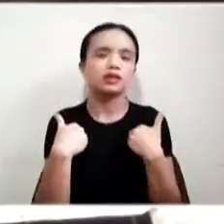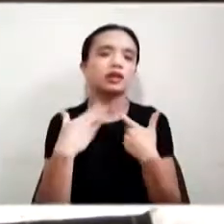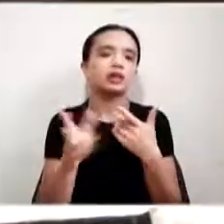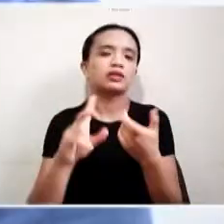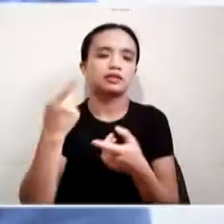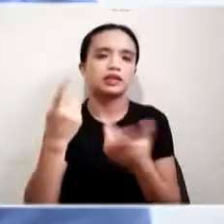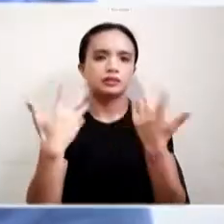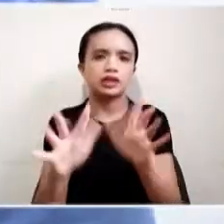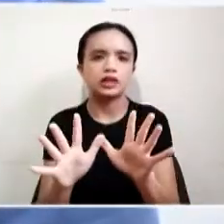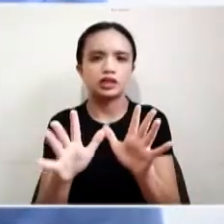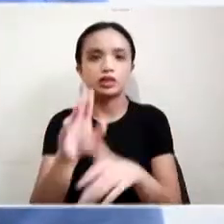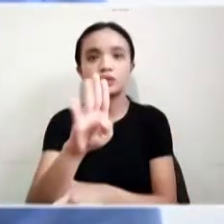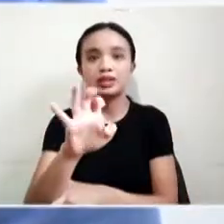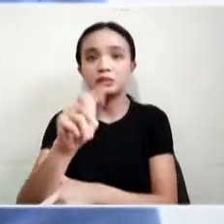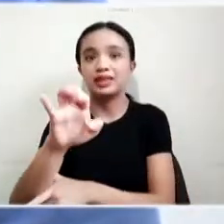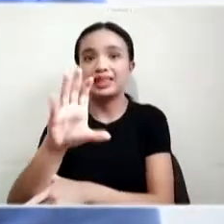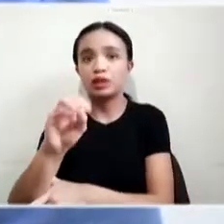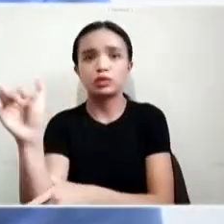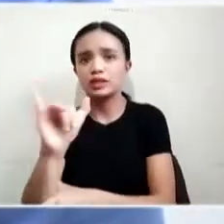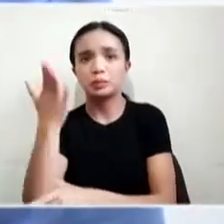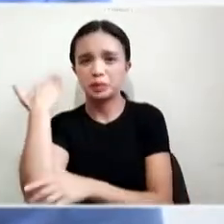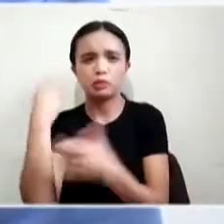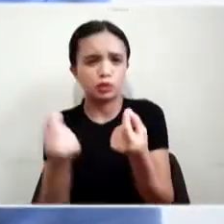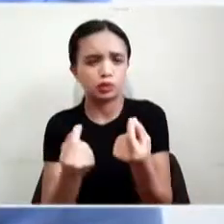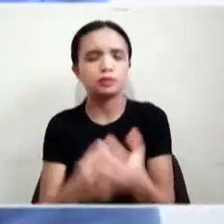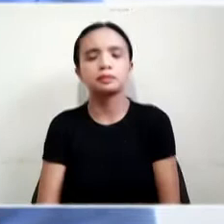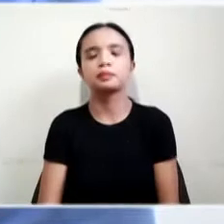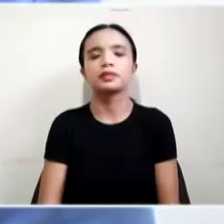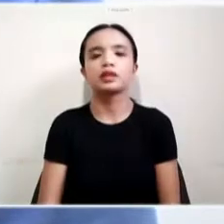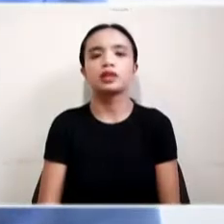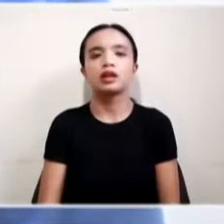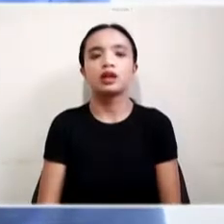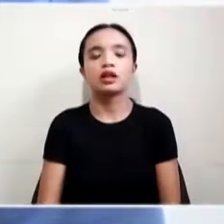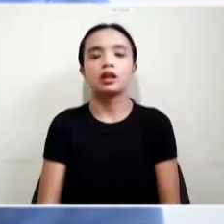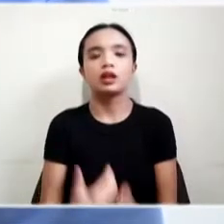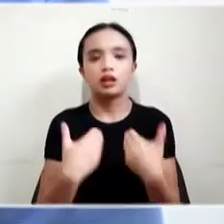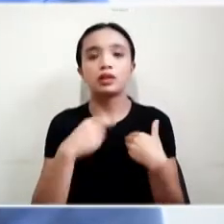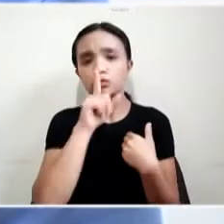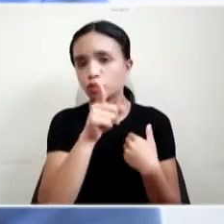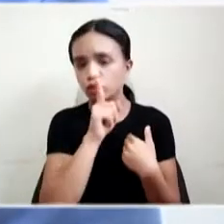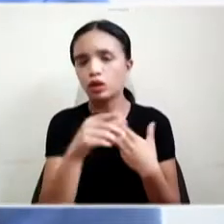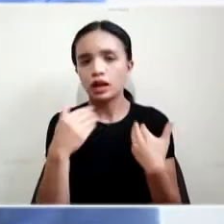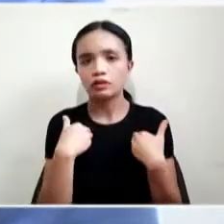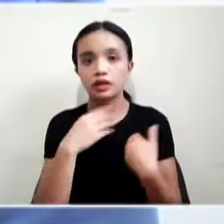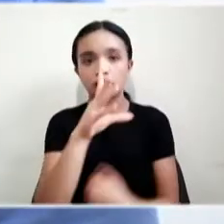Beneco. We are pursuing, in fact, we wrote the ICT about